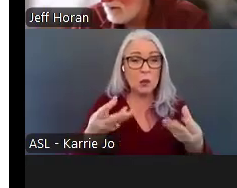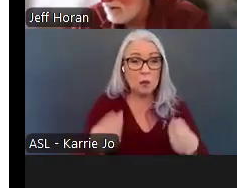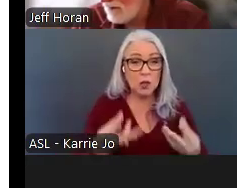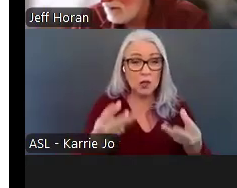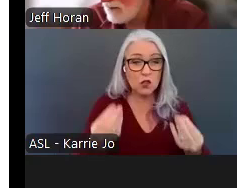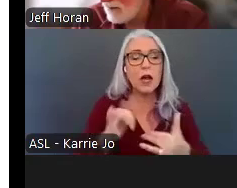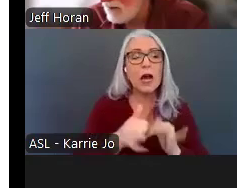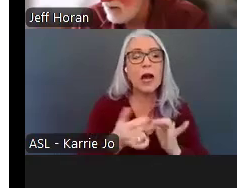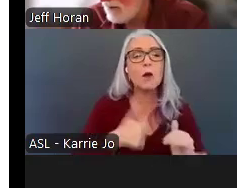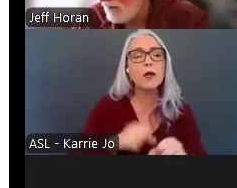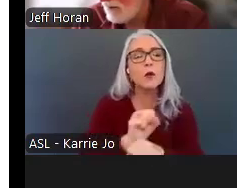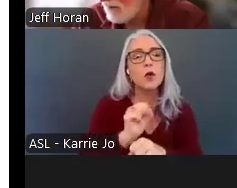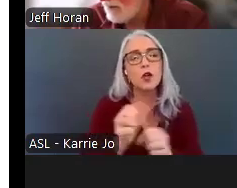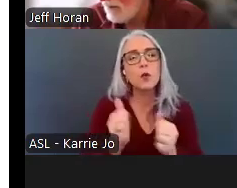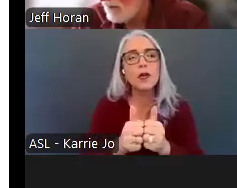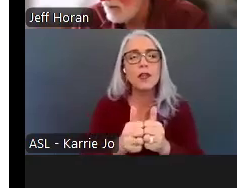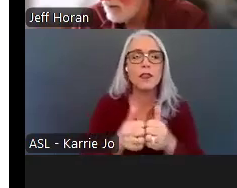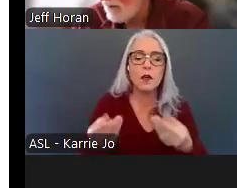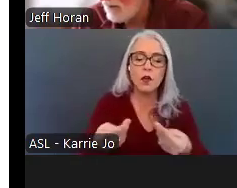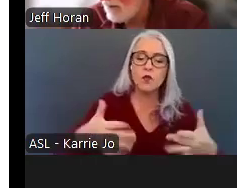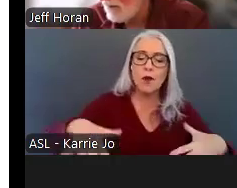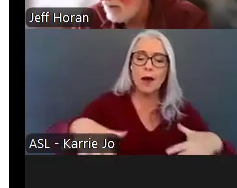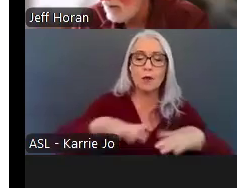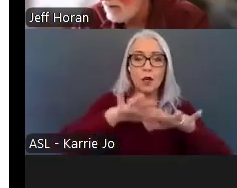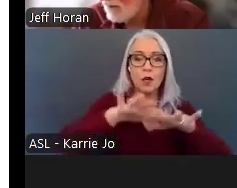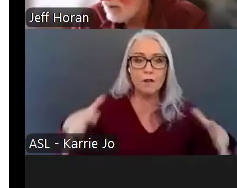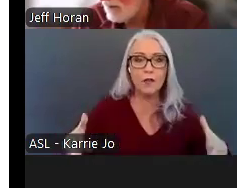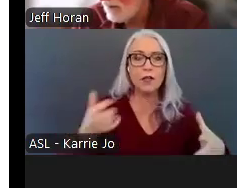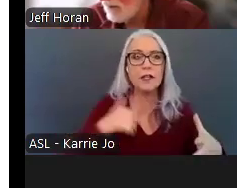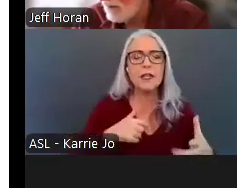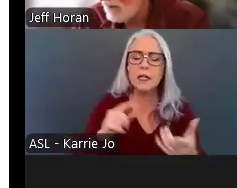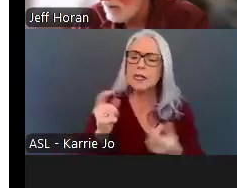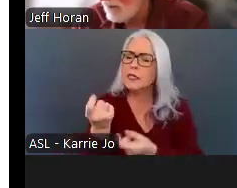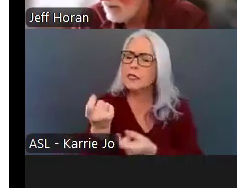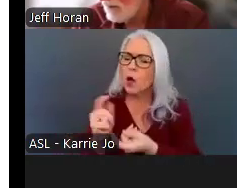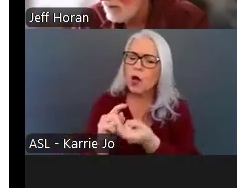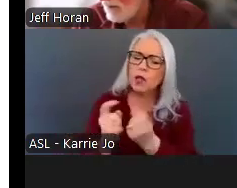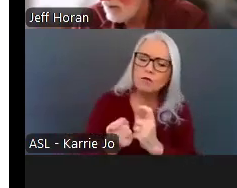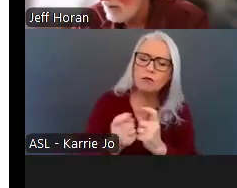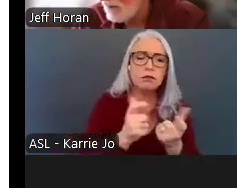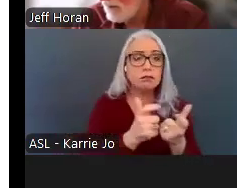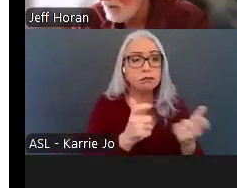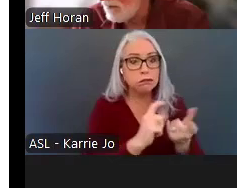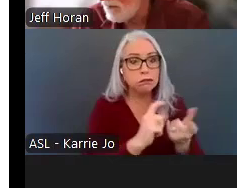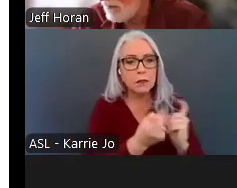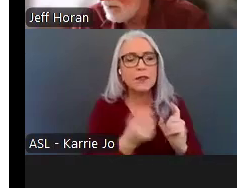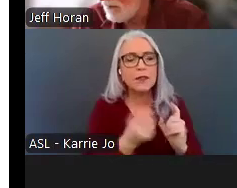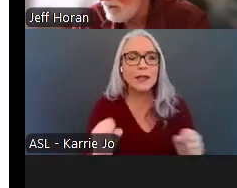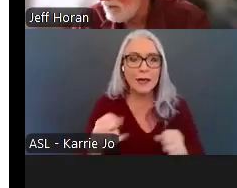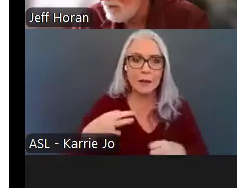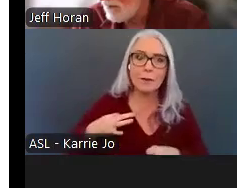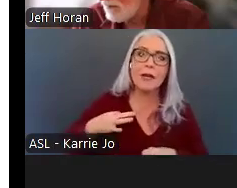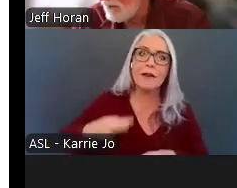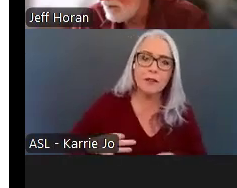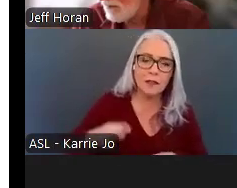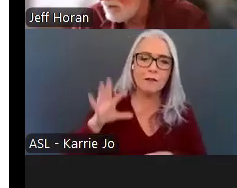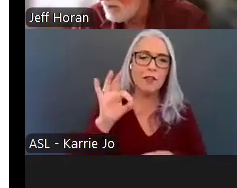ground cover. So small decisions or moderate decisions can be beneficial for fish and wildlife on the